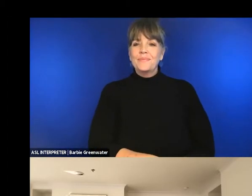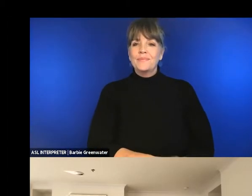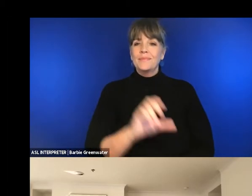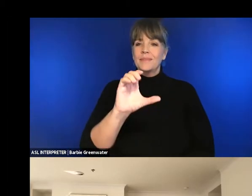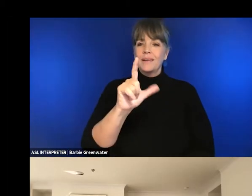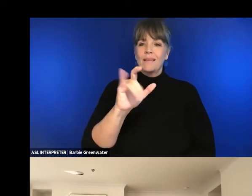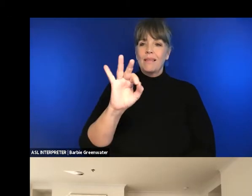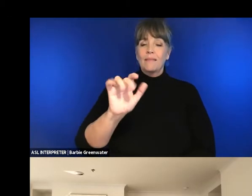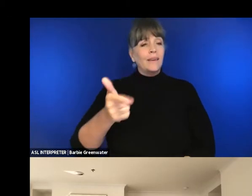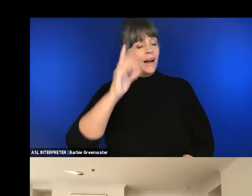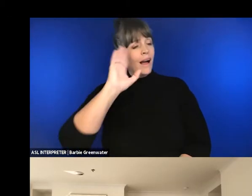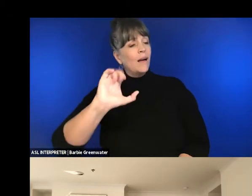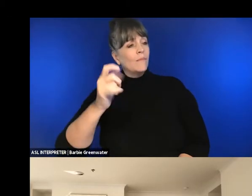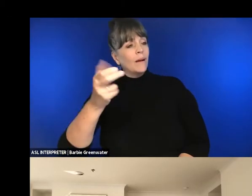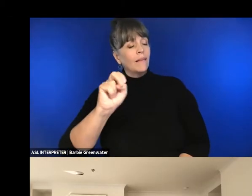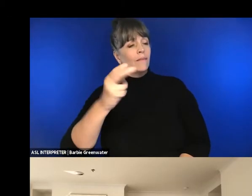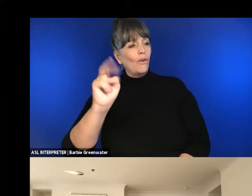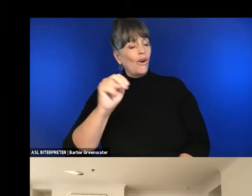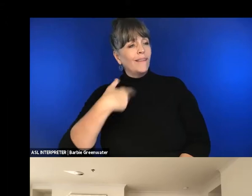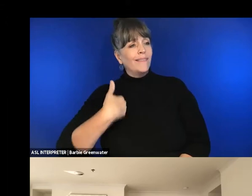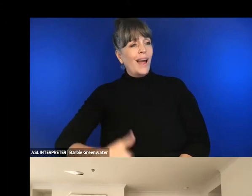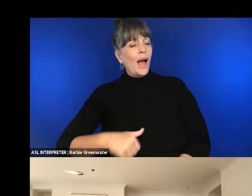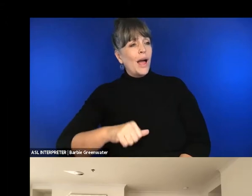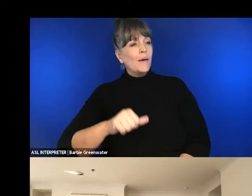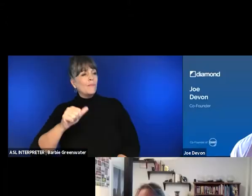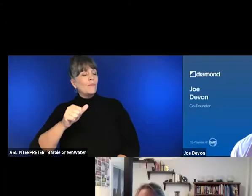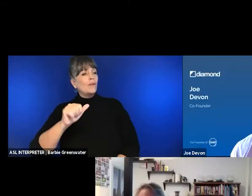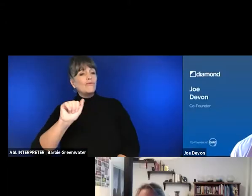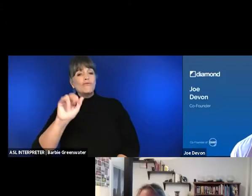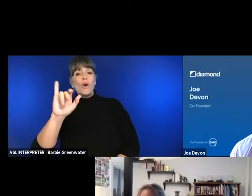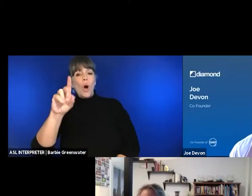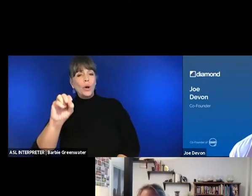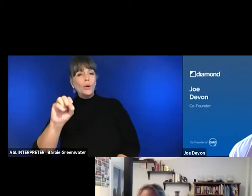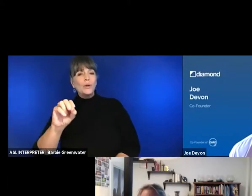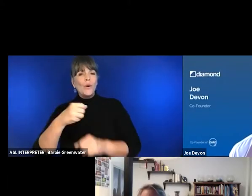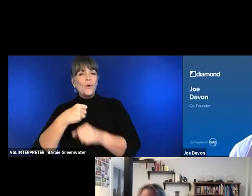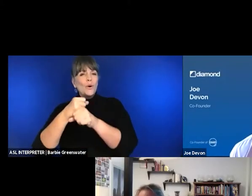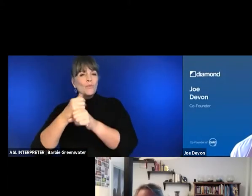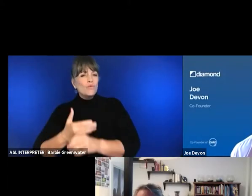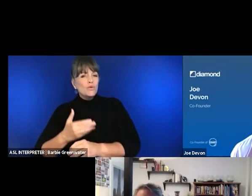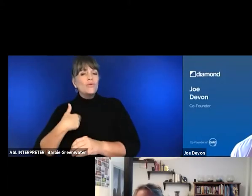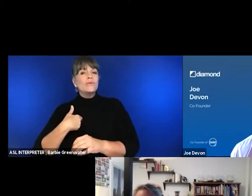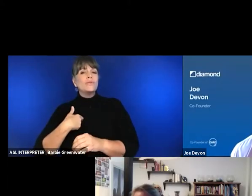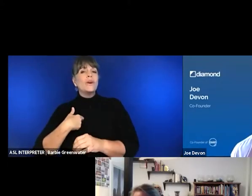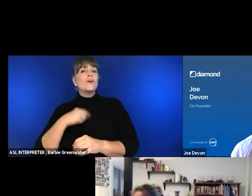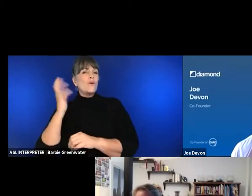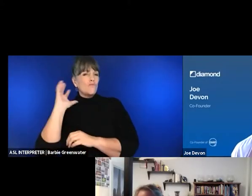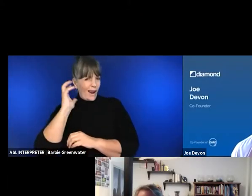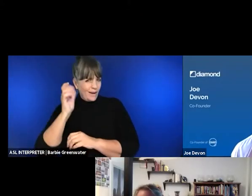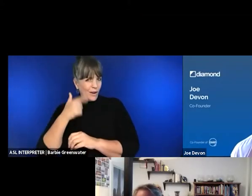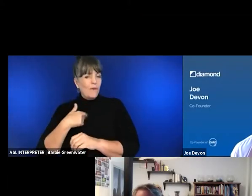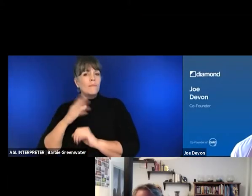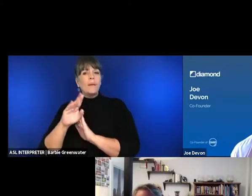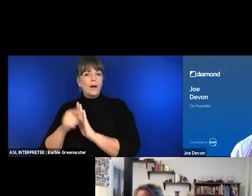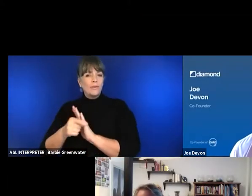Hi, my name is Cliff Hahn. I'm an audio producer, a radio producer in my background. I worked at